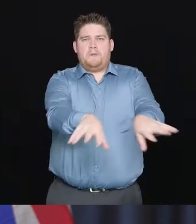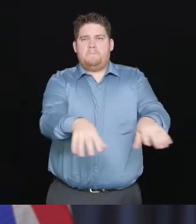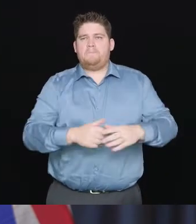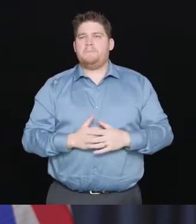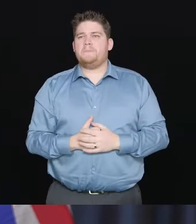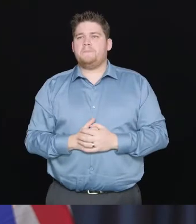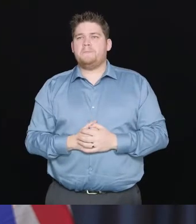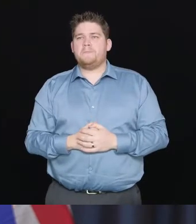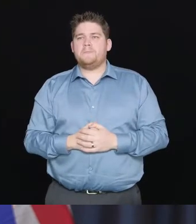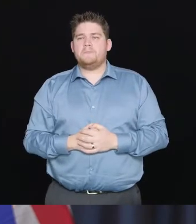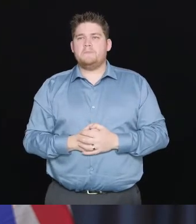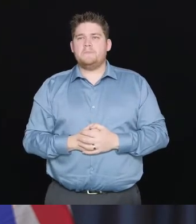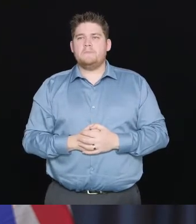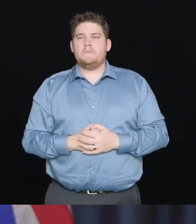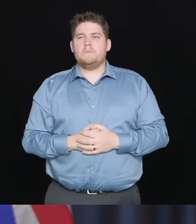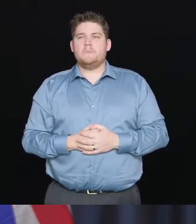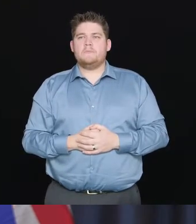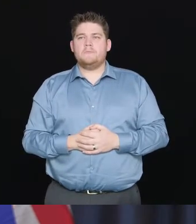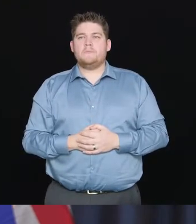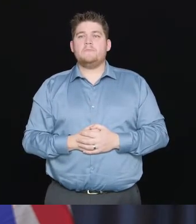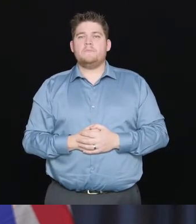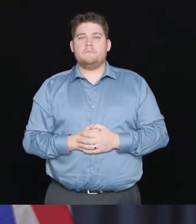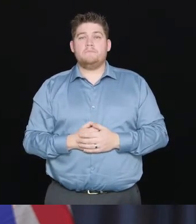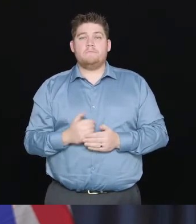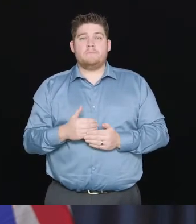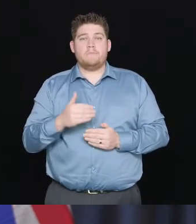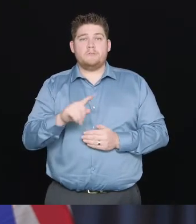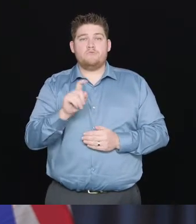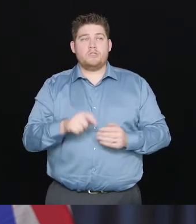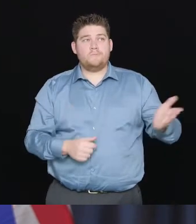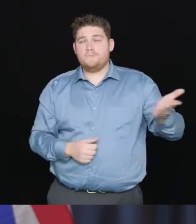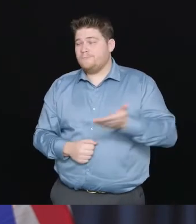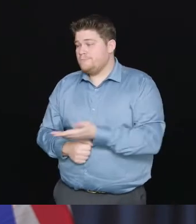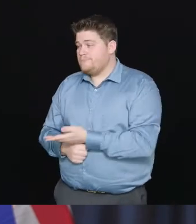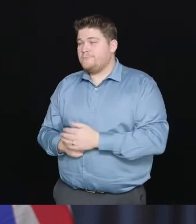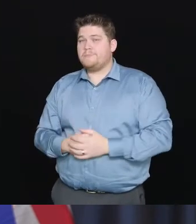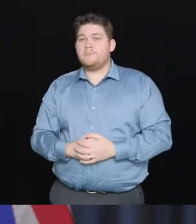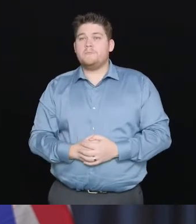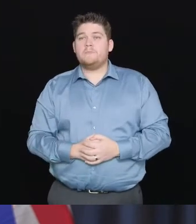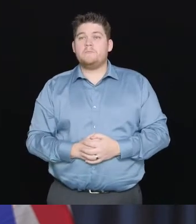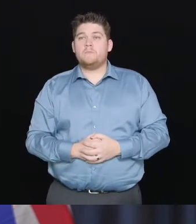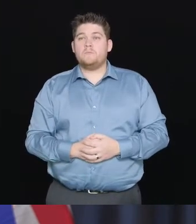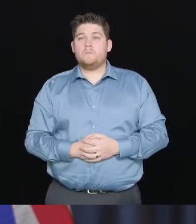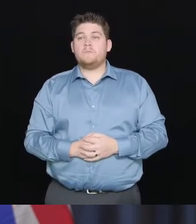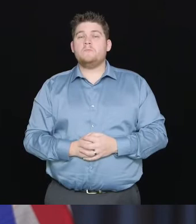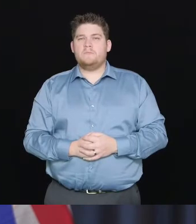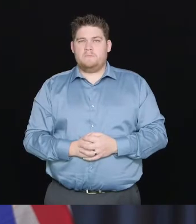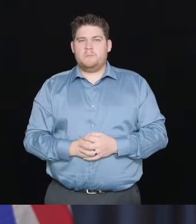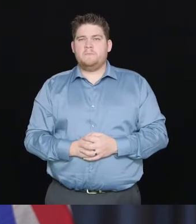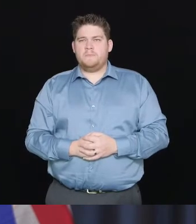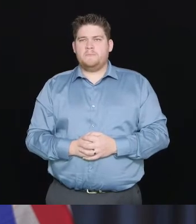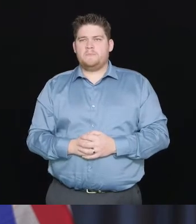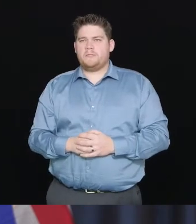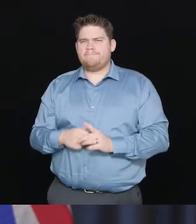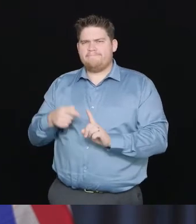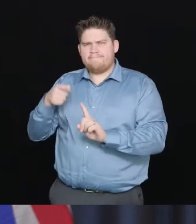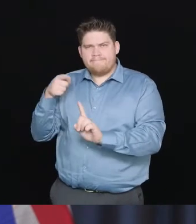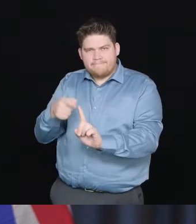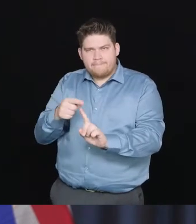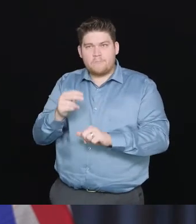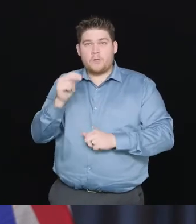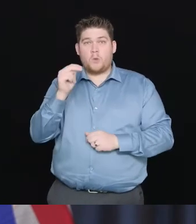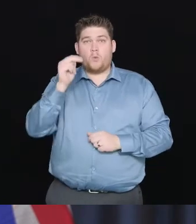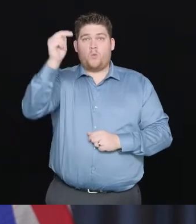How many of the cases in the Northern Health Region are related to travel versus community